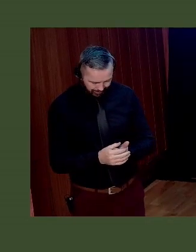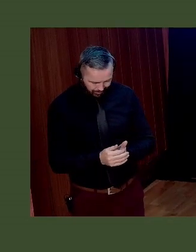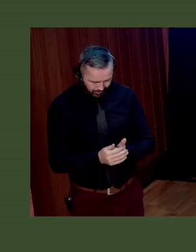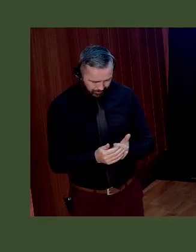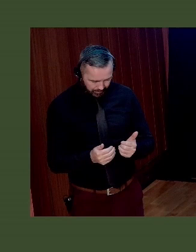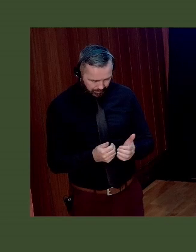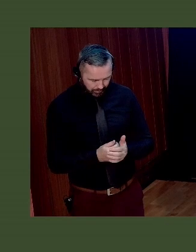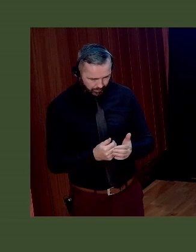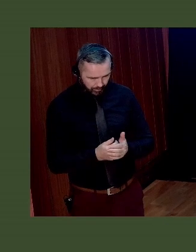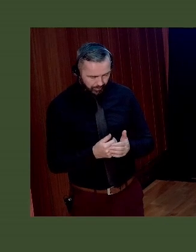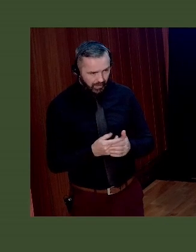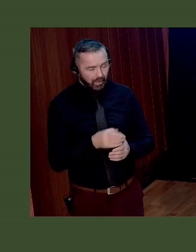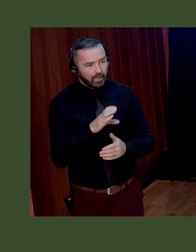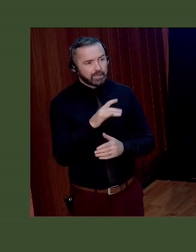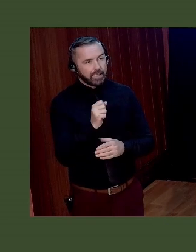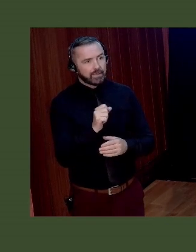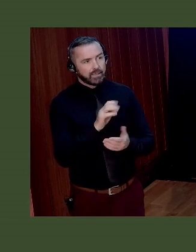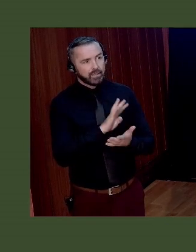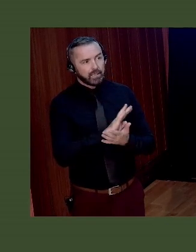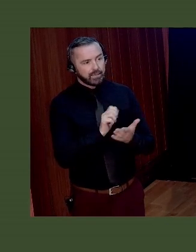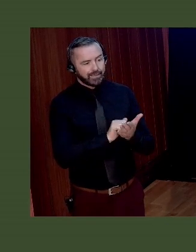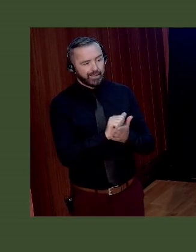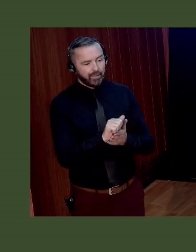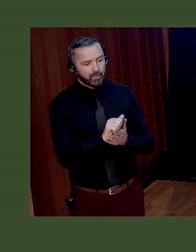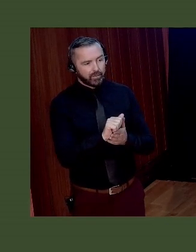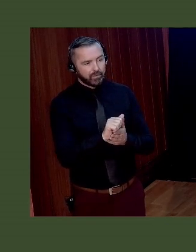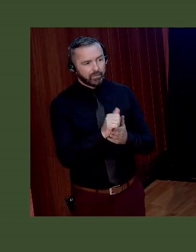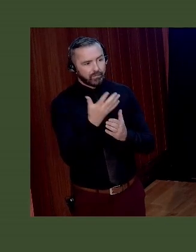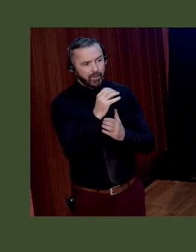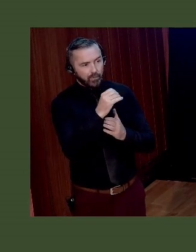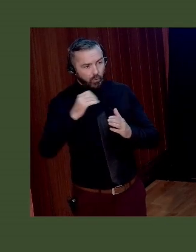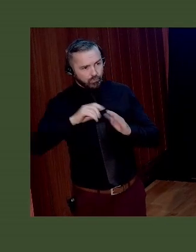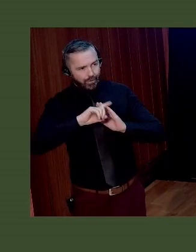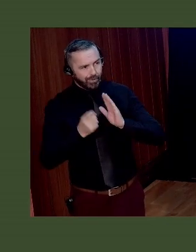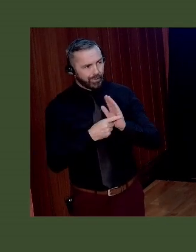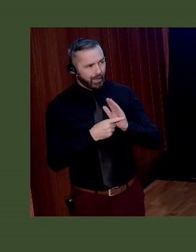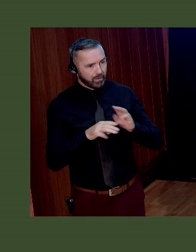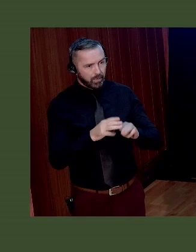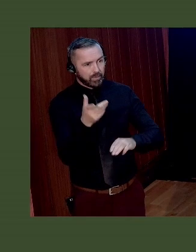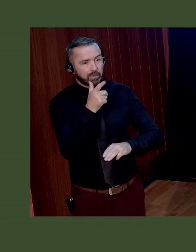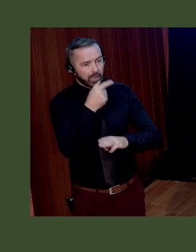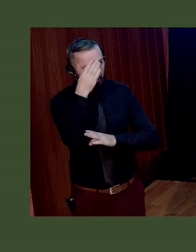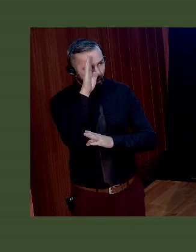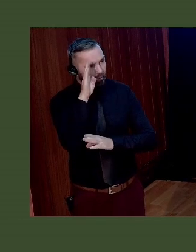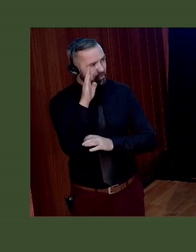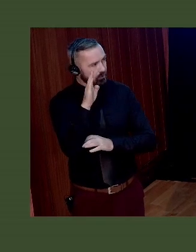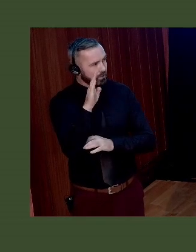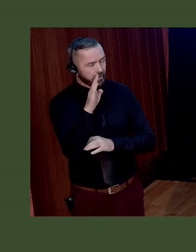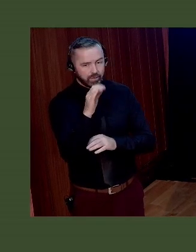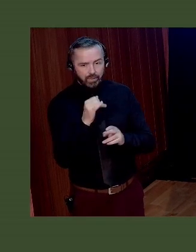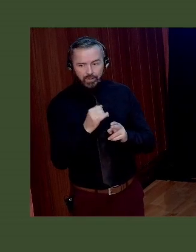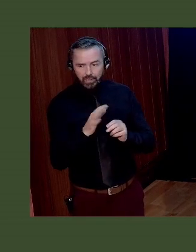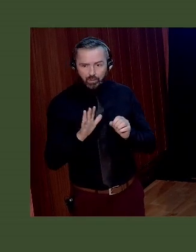According to the census of 1911, there were 500,000 Irish speakers in Ireland, and an interesting thing about this that it